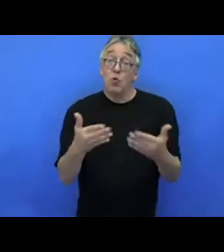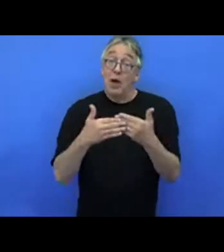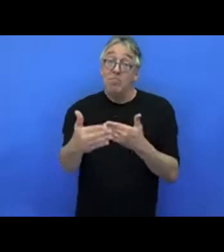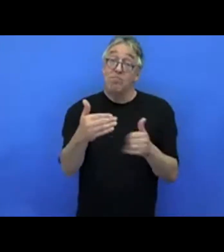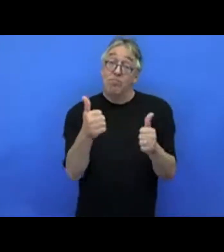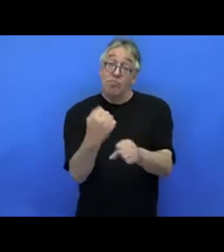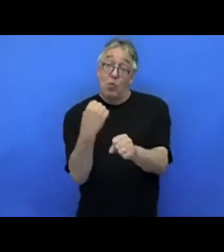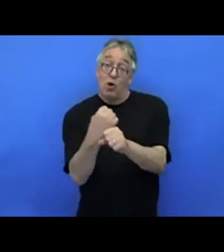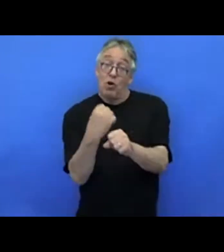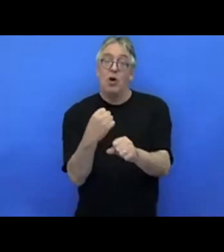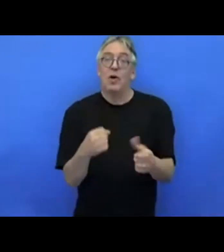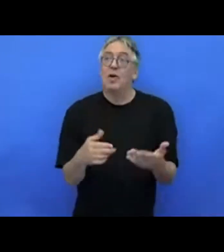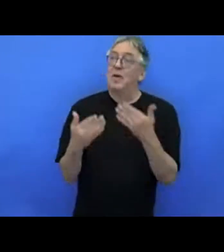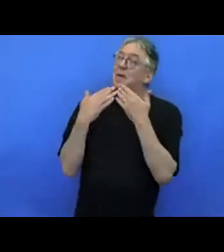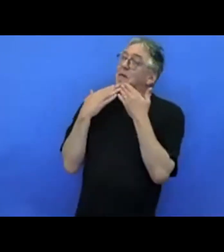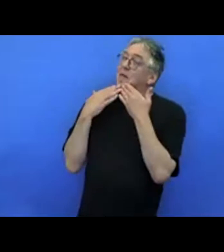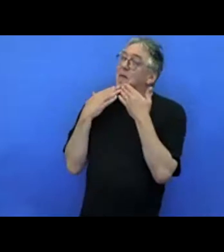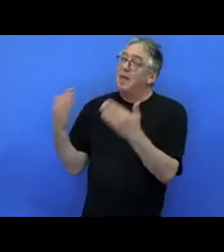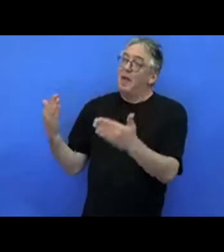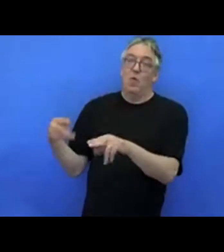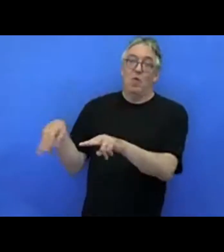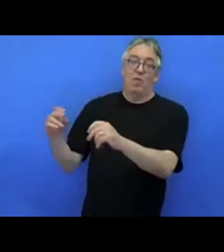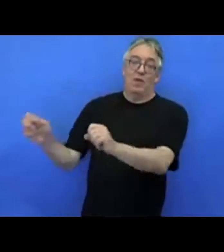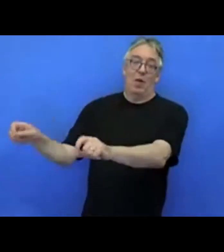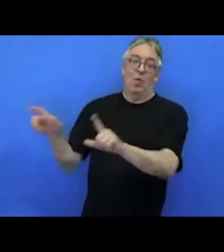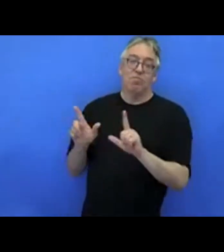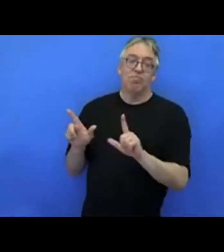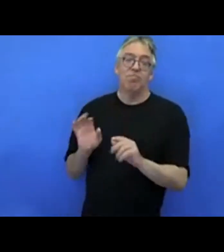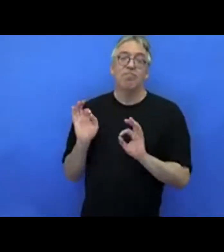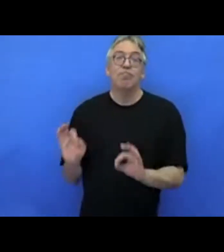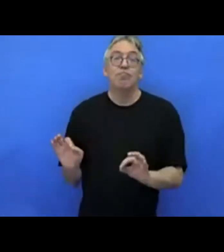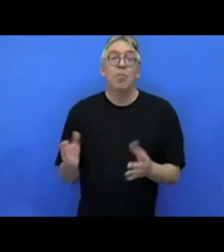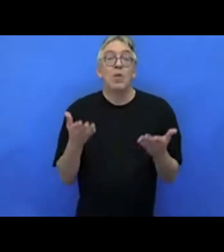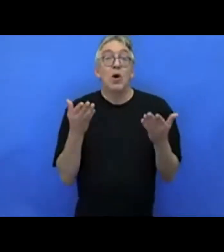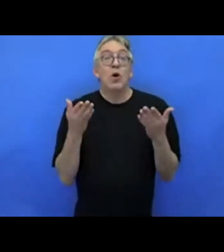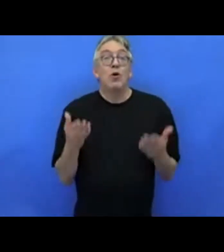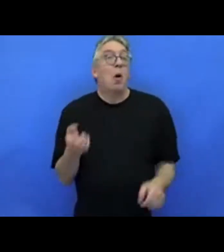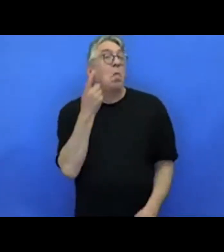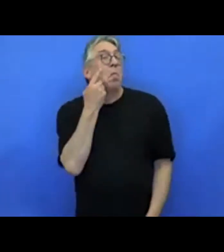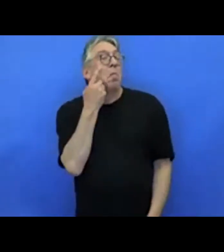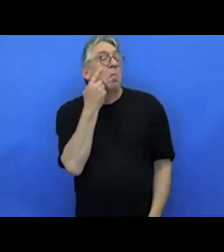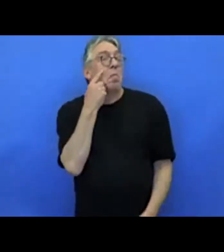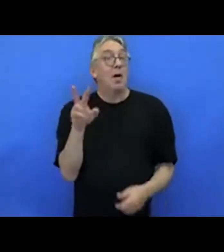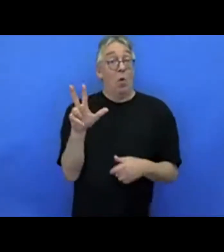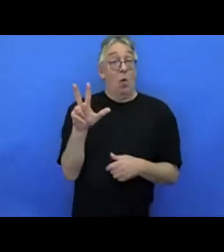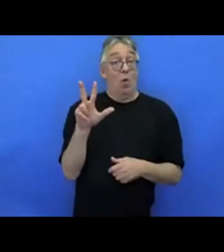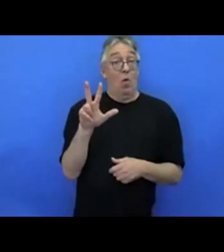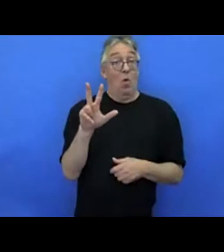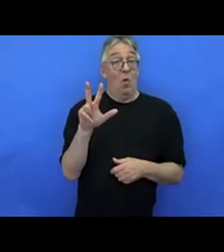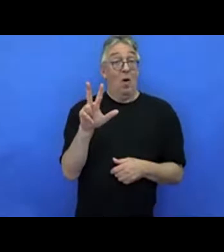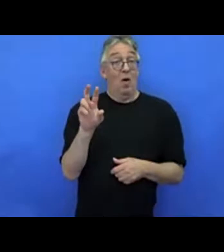And thank you to Rosemary for sending us that video piece. I think we can now maybe attempt to go back to Will to get you